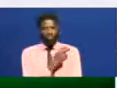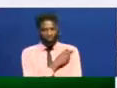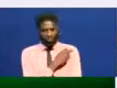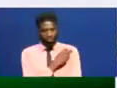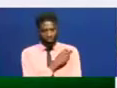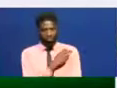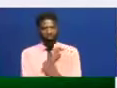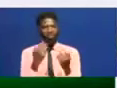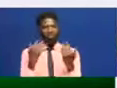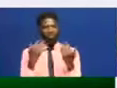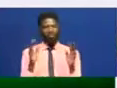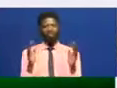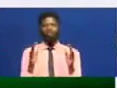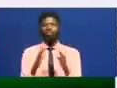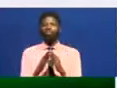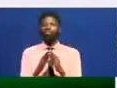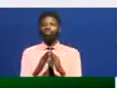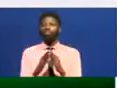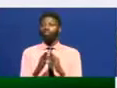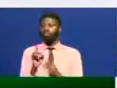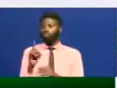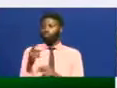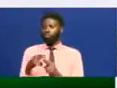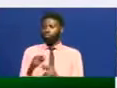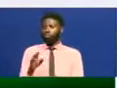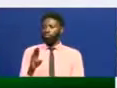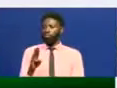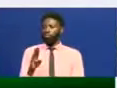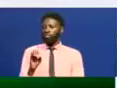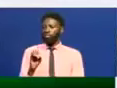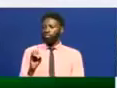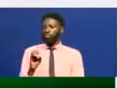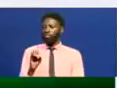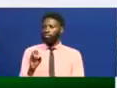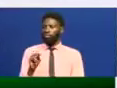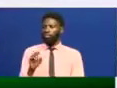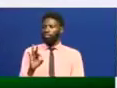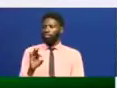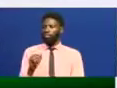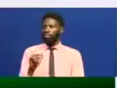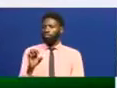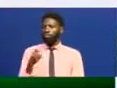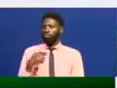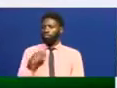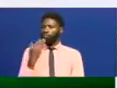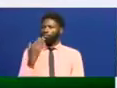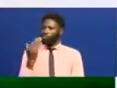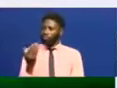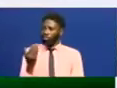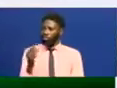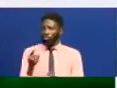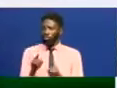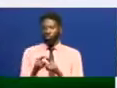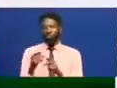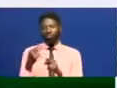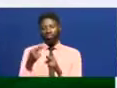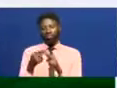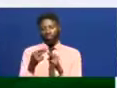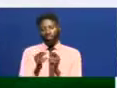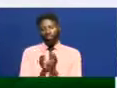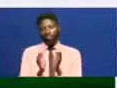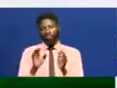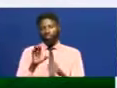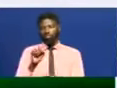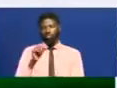And he has just left. One is called Boniface. I want to appreciate him and maybe mention him in front of the